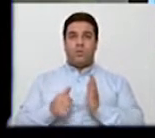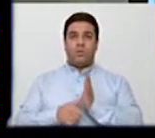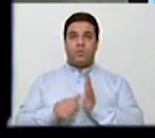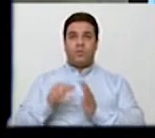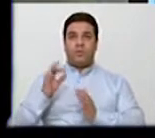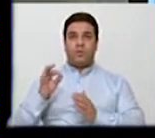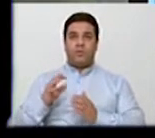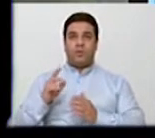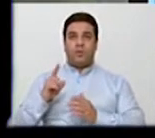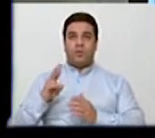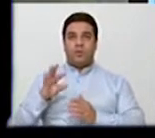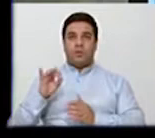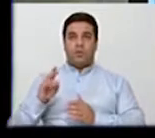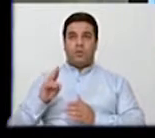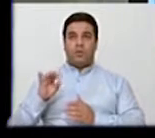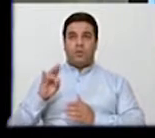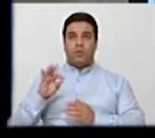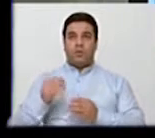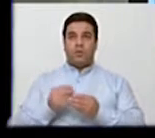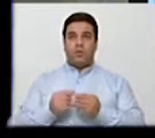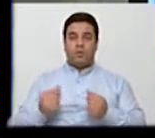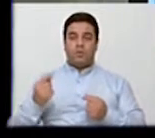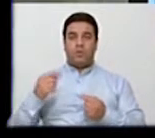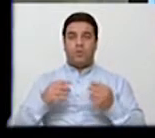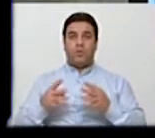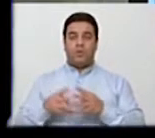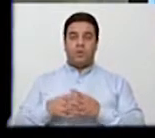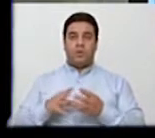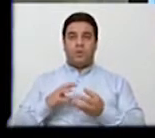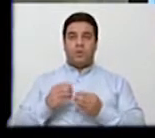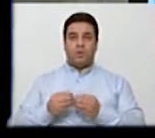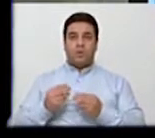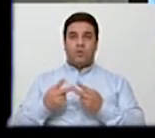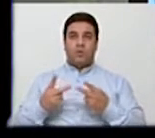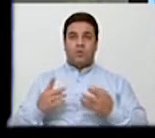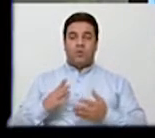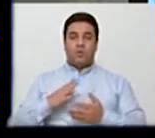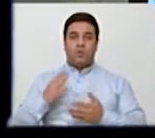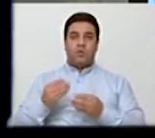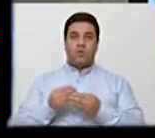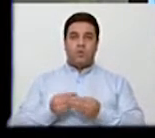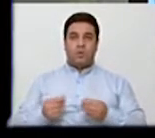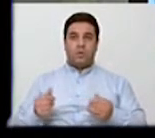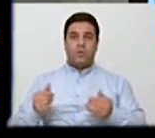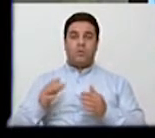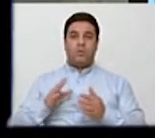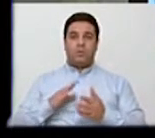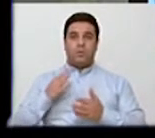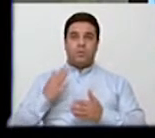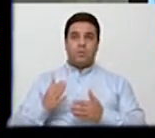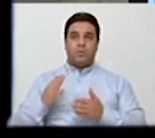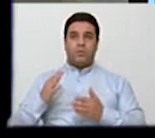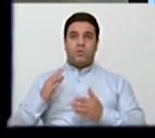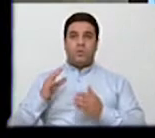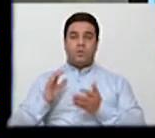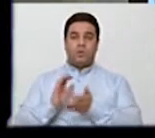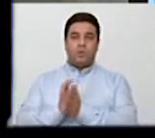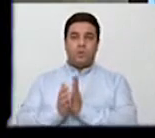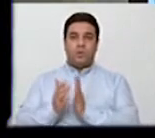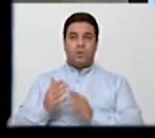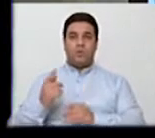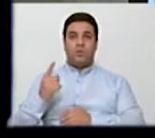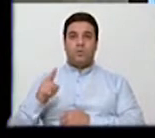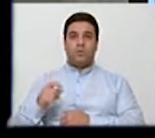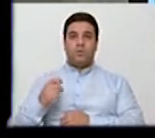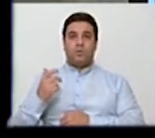14.6% xlorid kislota eritmalari o'zaro aralashtirilishidan hosil bo'lgan eritmaning zichligi 1.13 gram